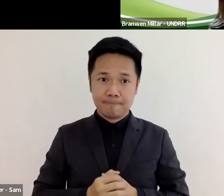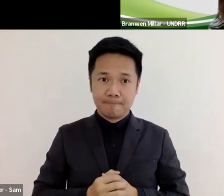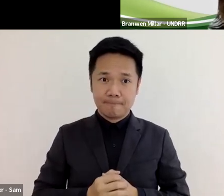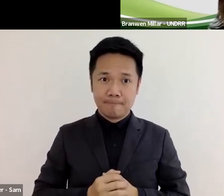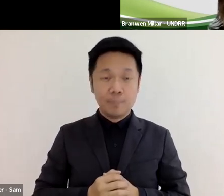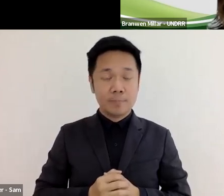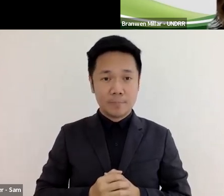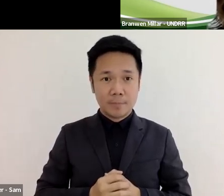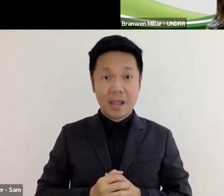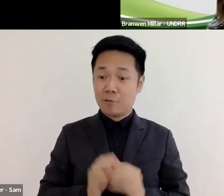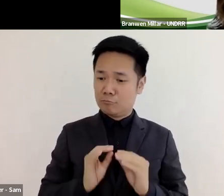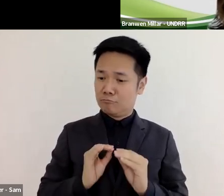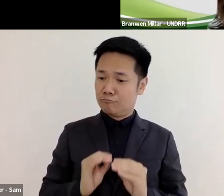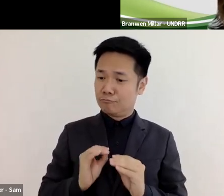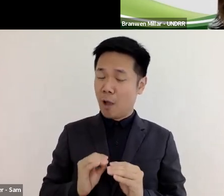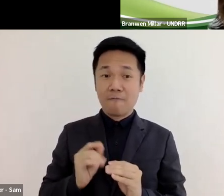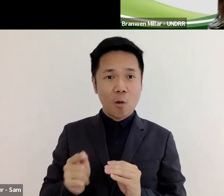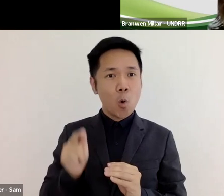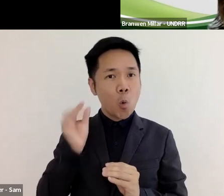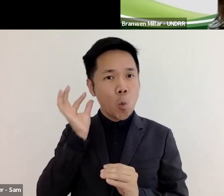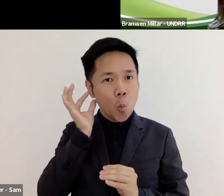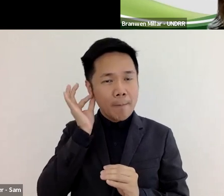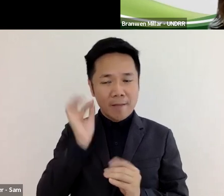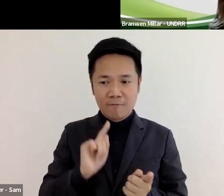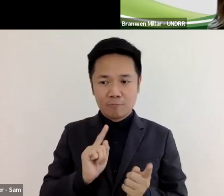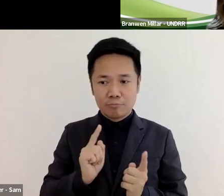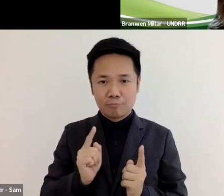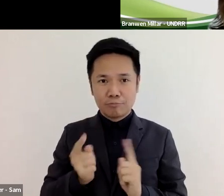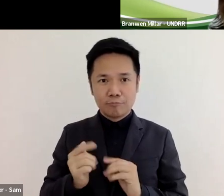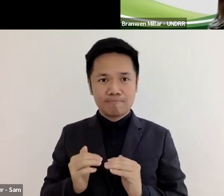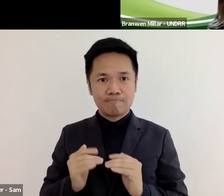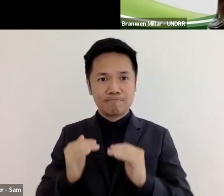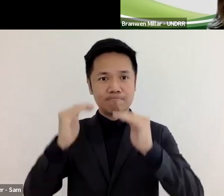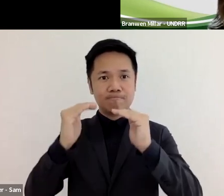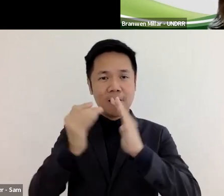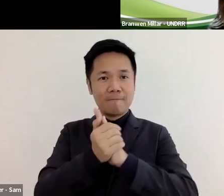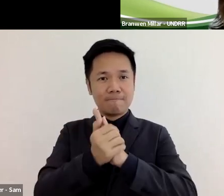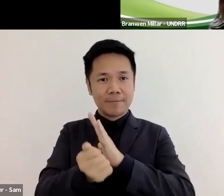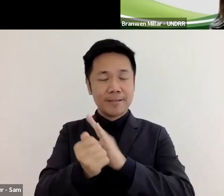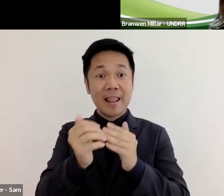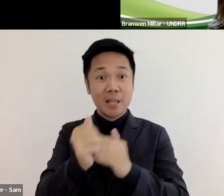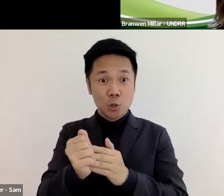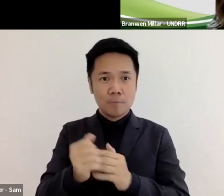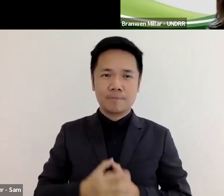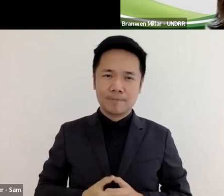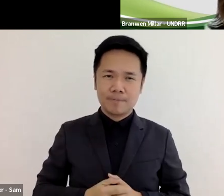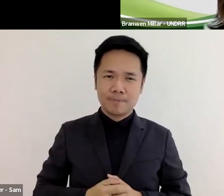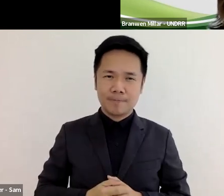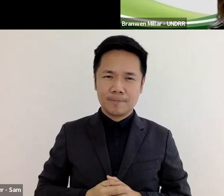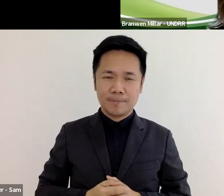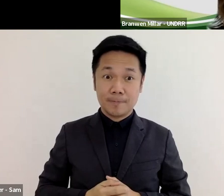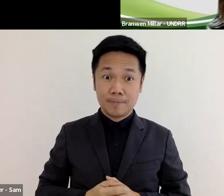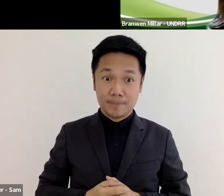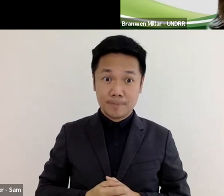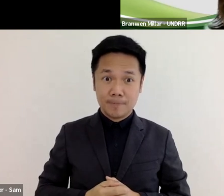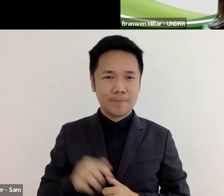capacity building for transformative leadership is very, very crucial for responding the issues that